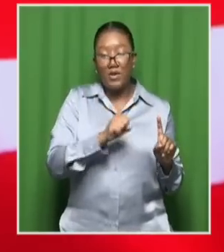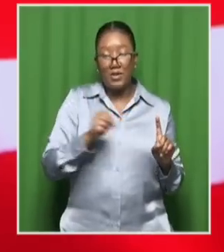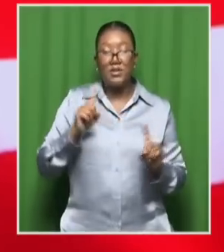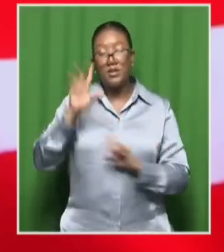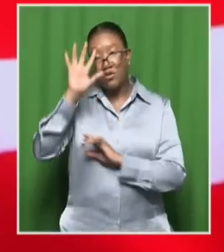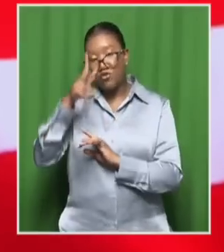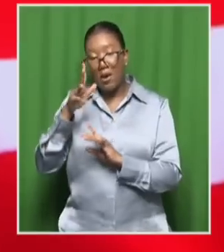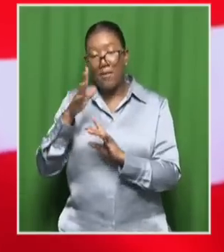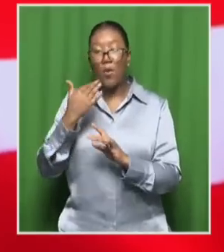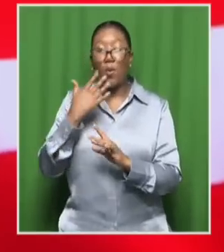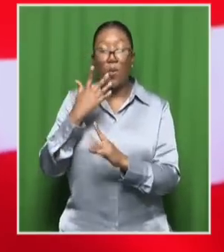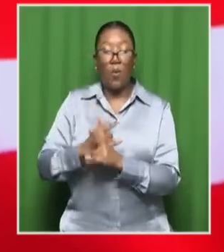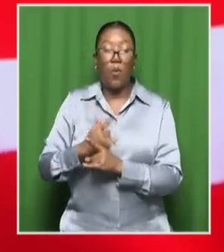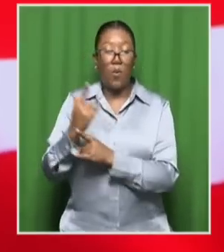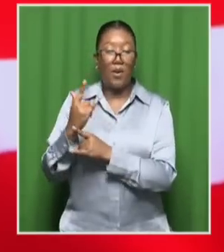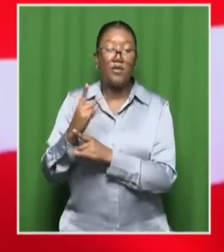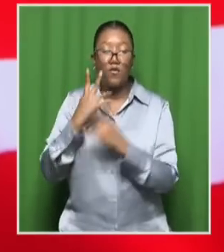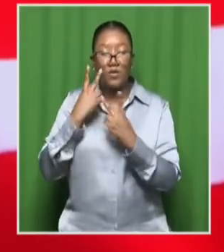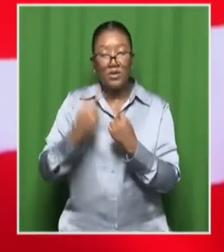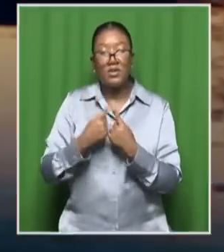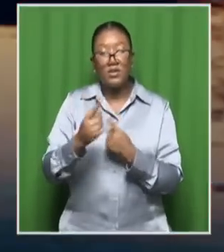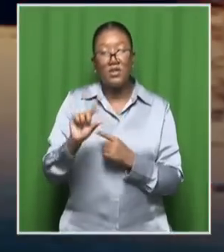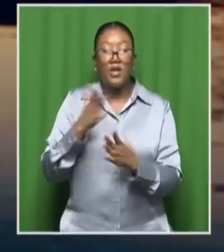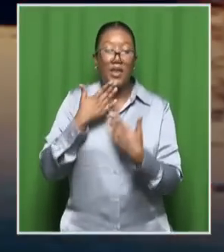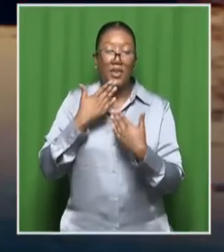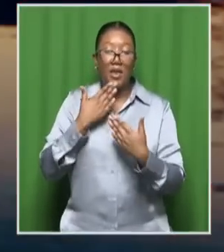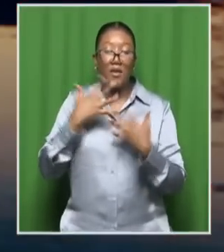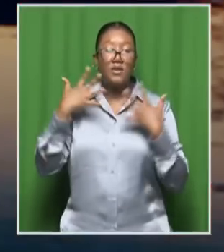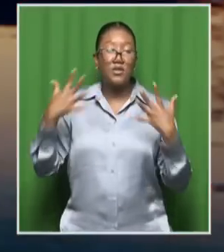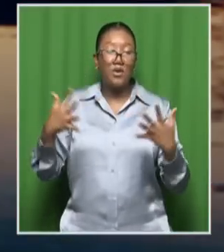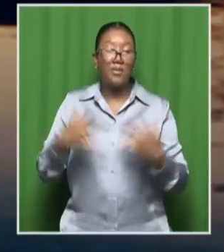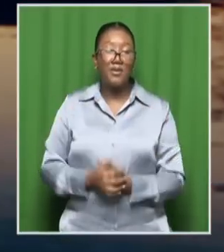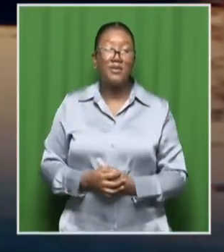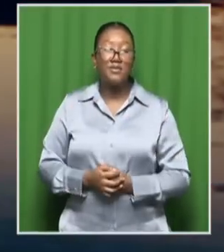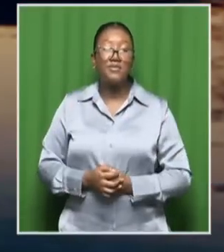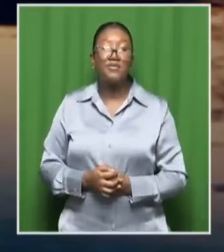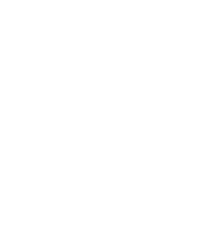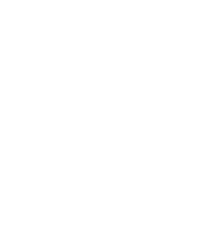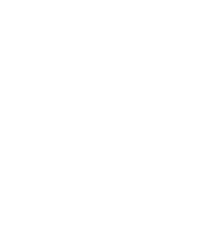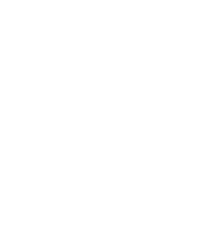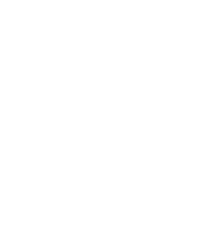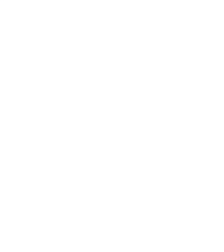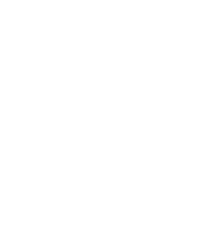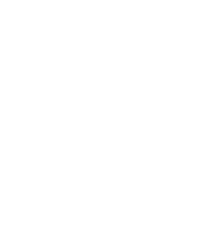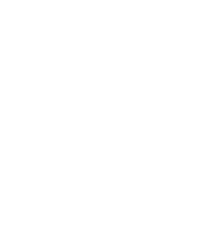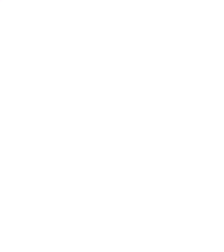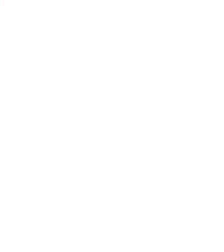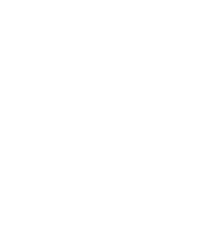we'll see exactly what goes down. Thanks so much for weighing in on that conversation.